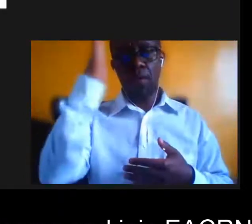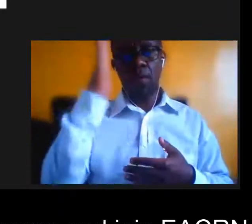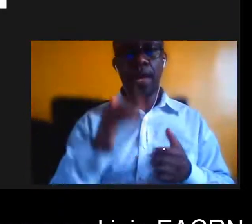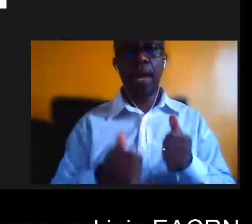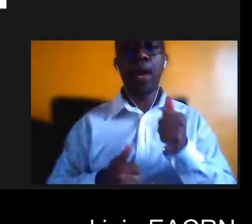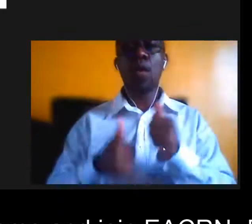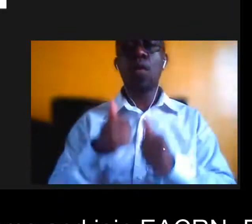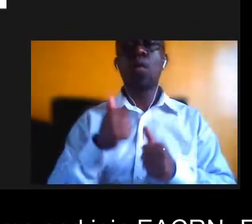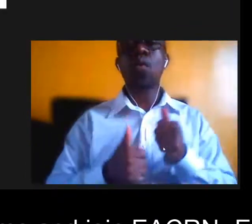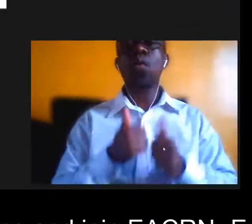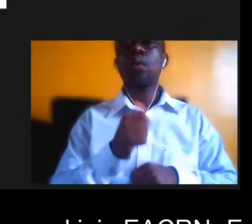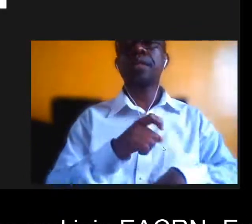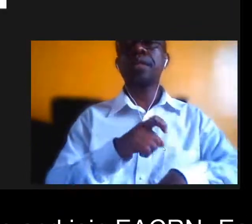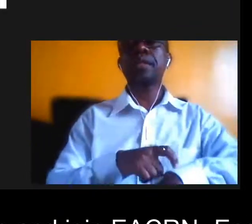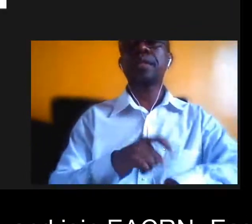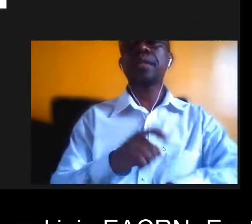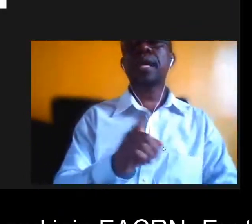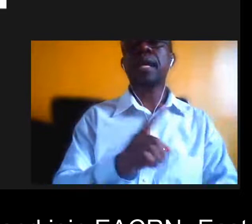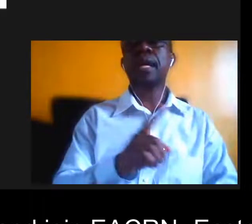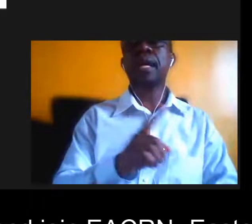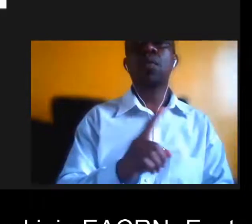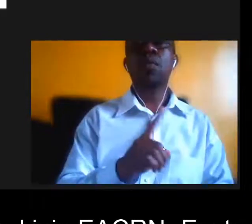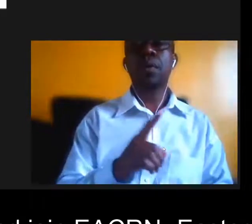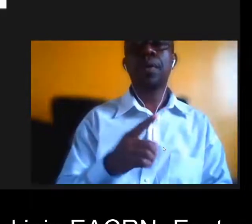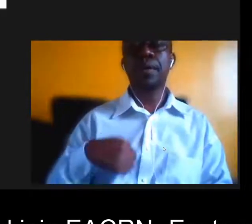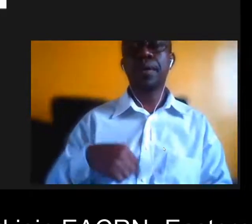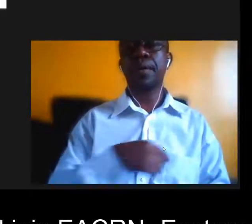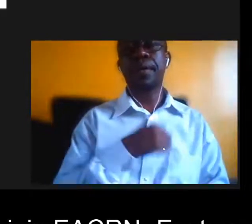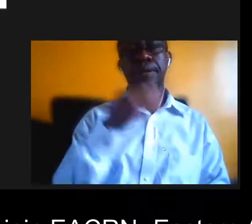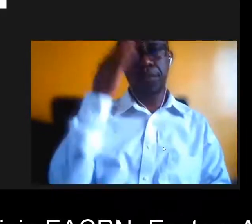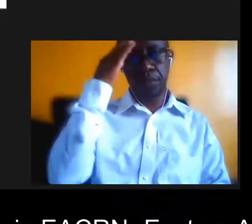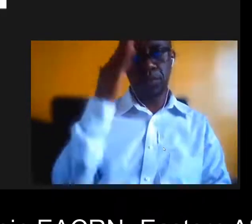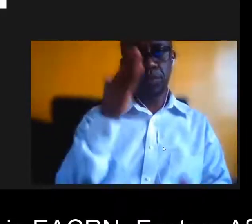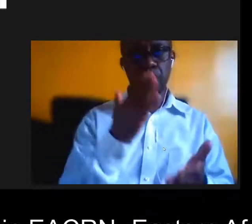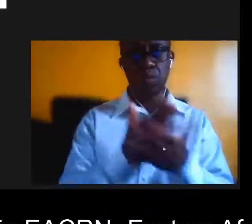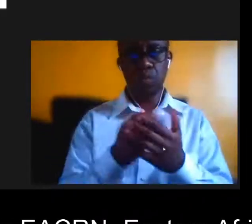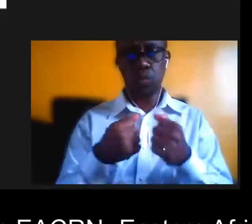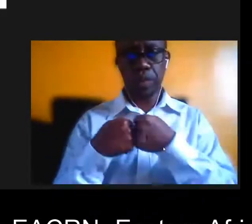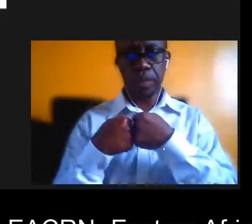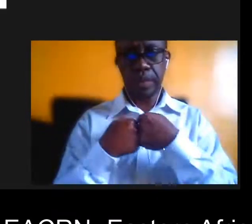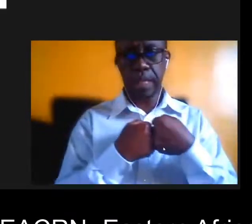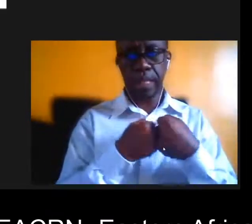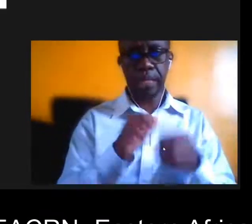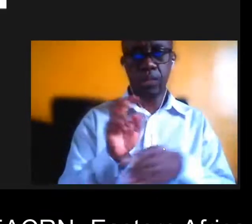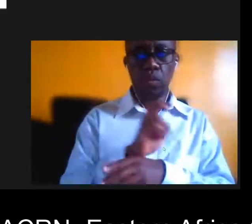to attend. Yes, we know that it is difficult to monitor that, but